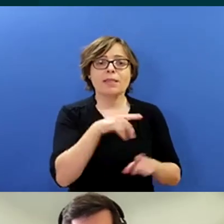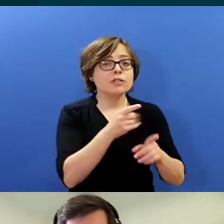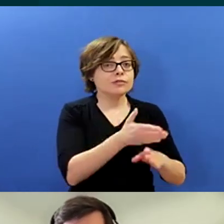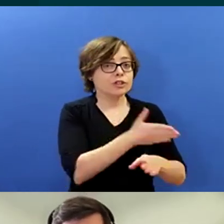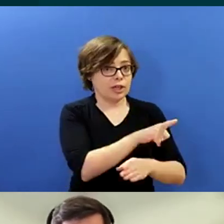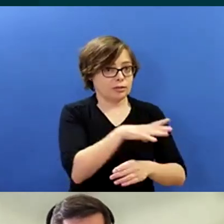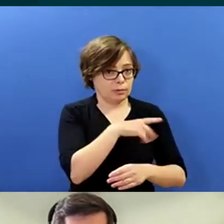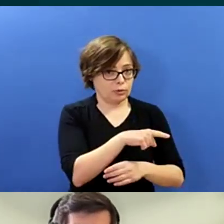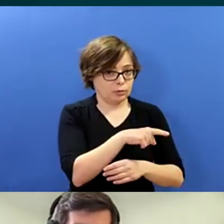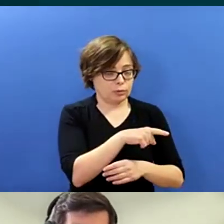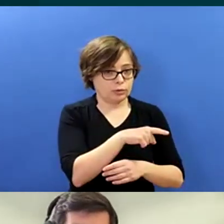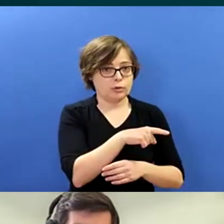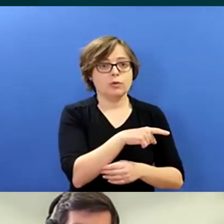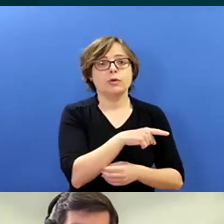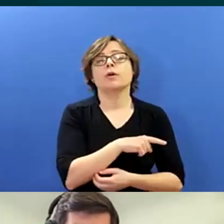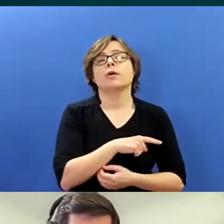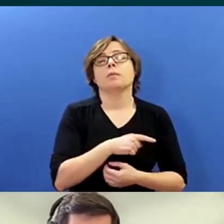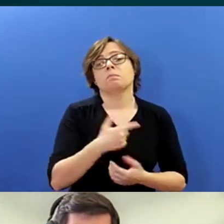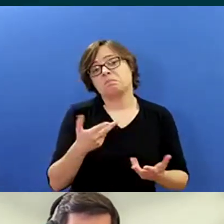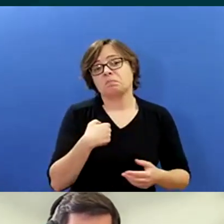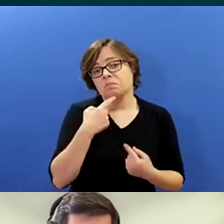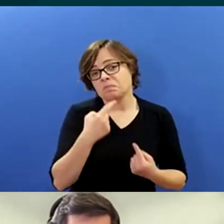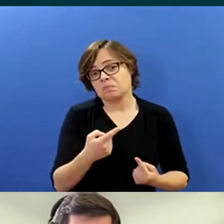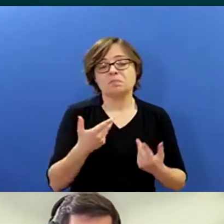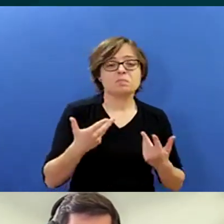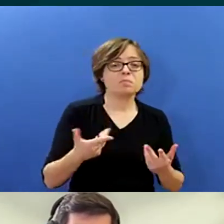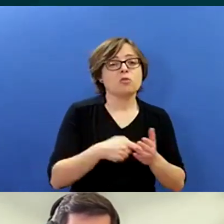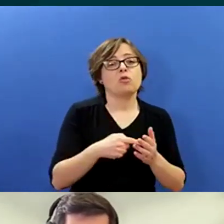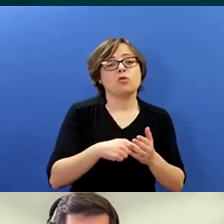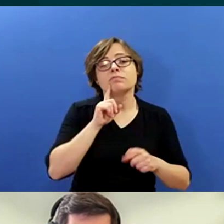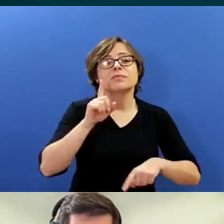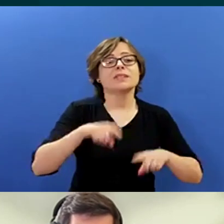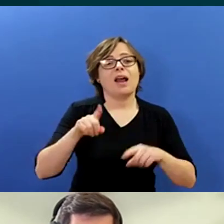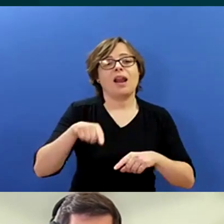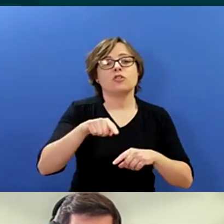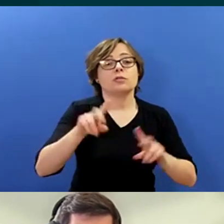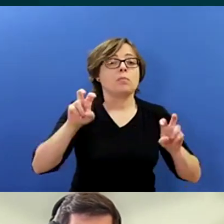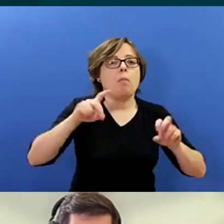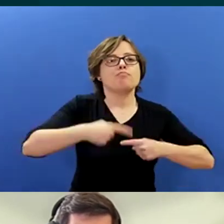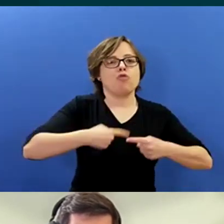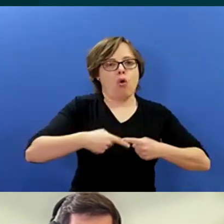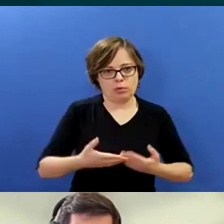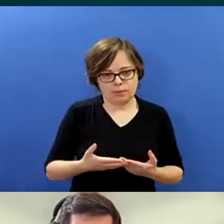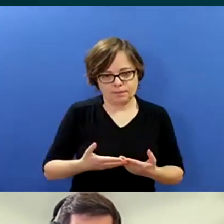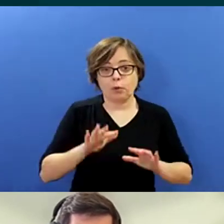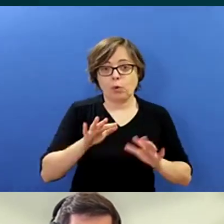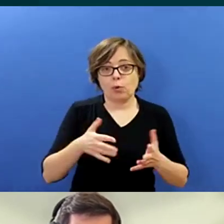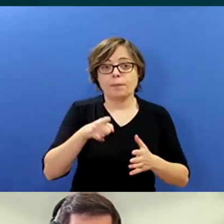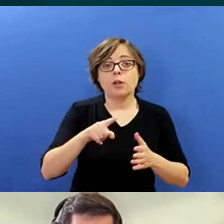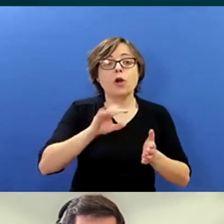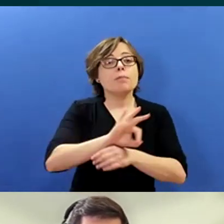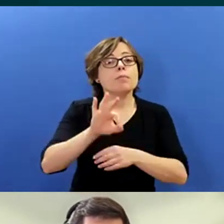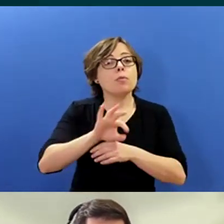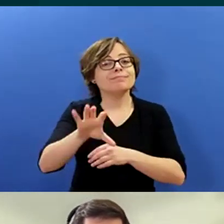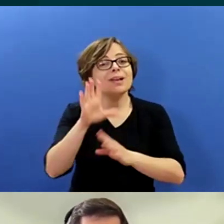as I said before, I mean, it always depends on the project itself. In the climate idea, we tried to do something like co-creation, so